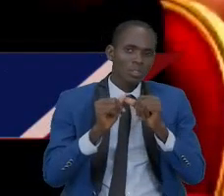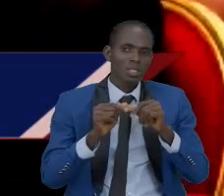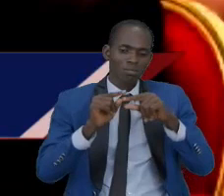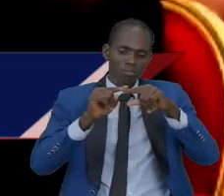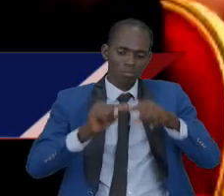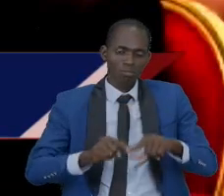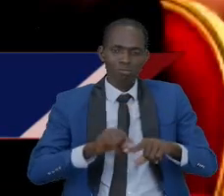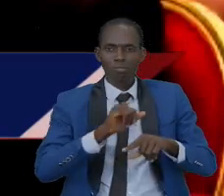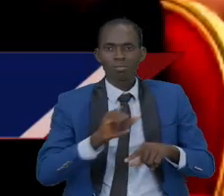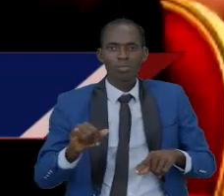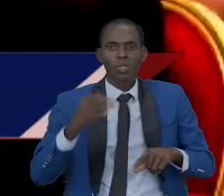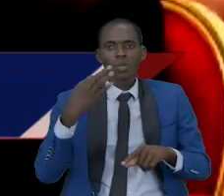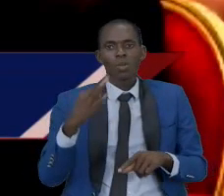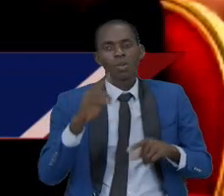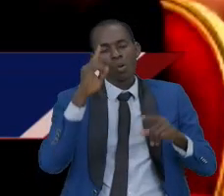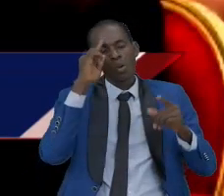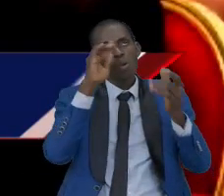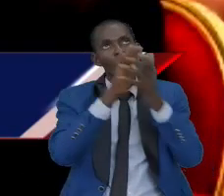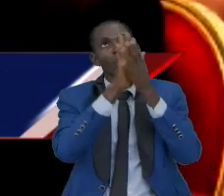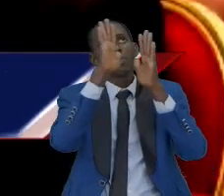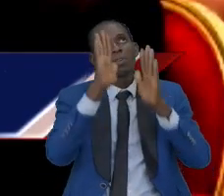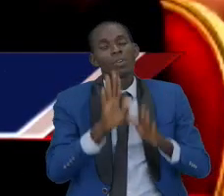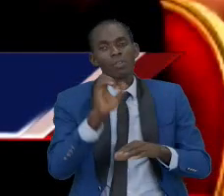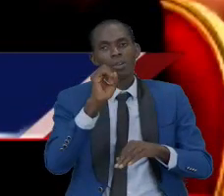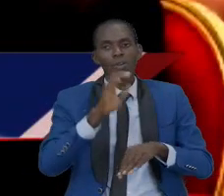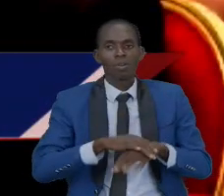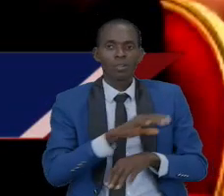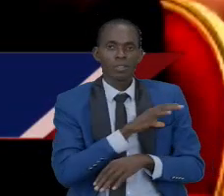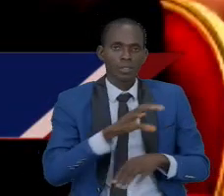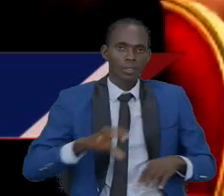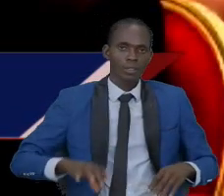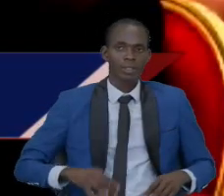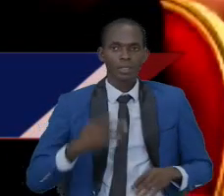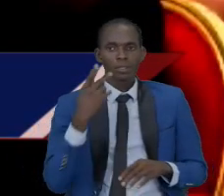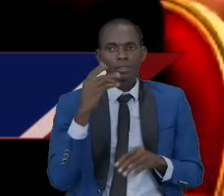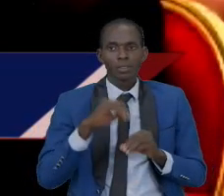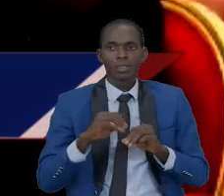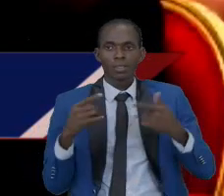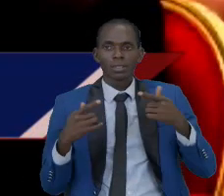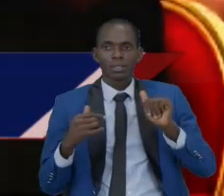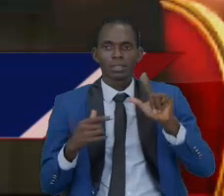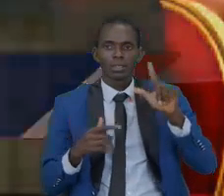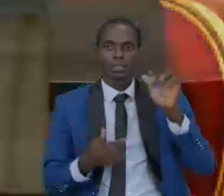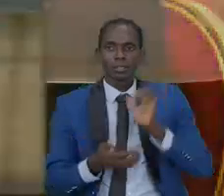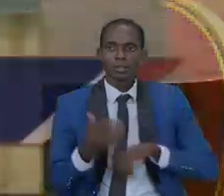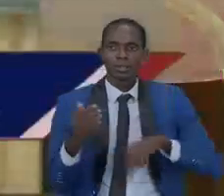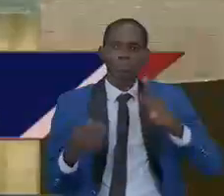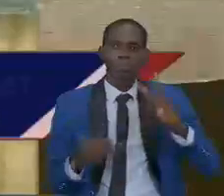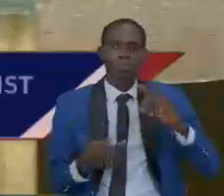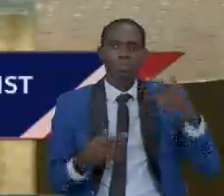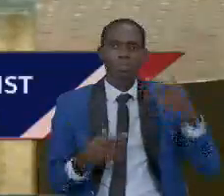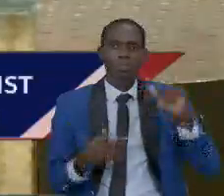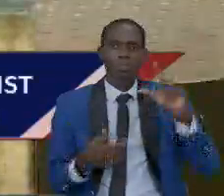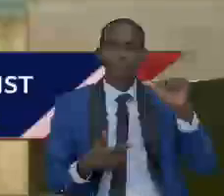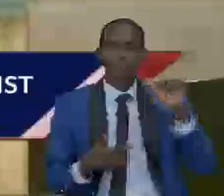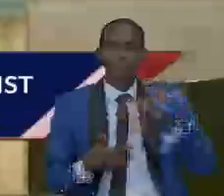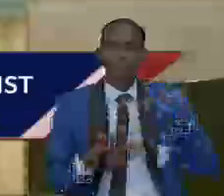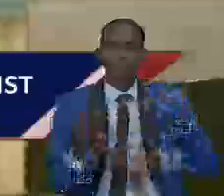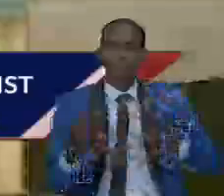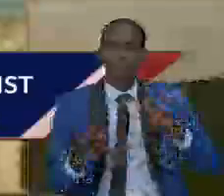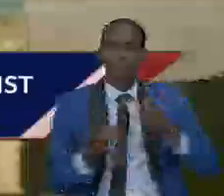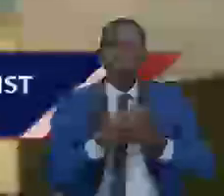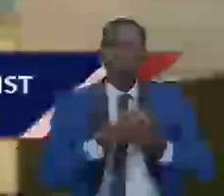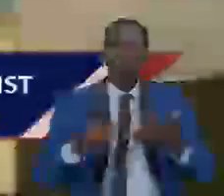of Believers on Christ look at Galatians chapter 2 verse 21